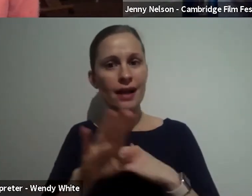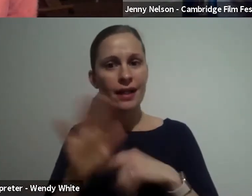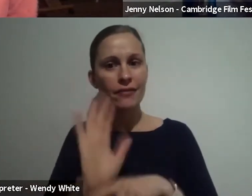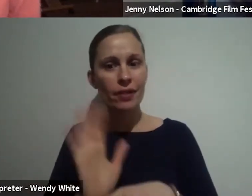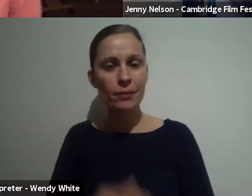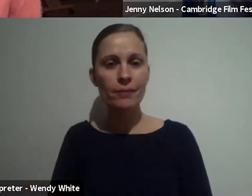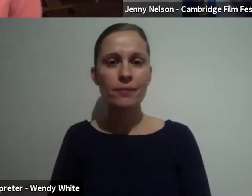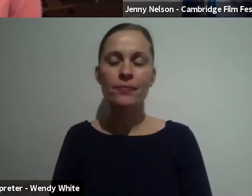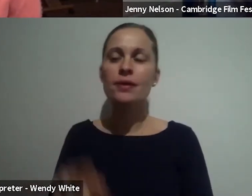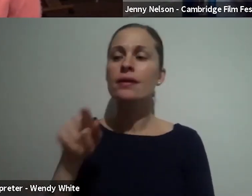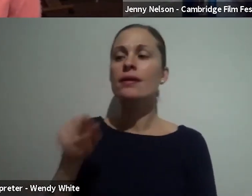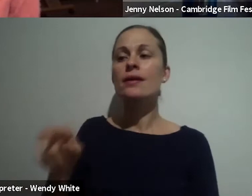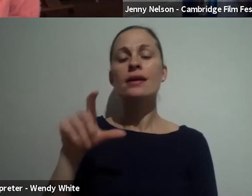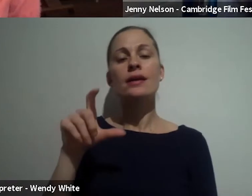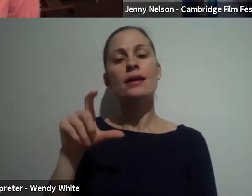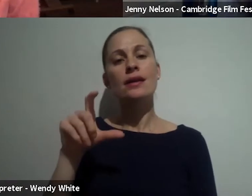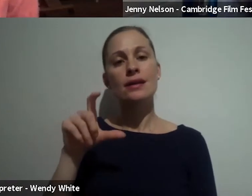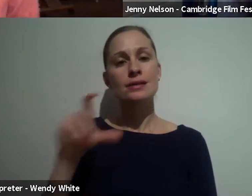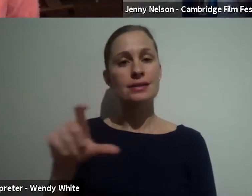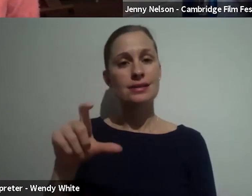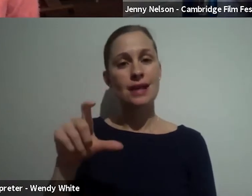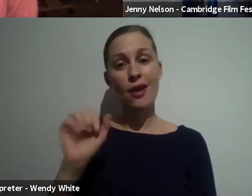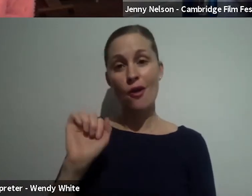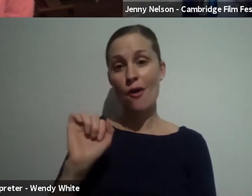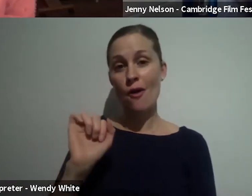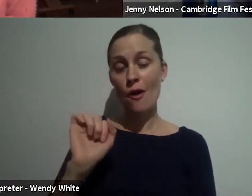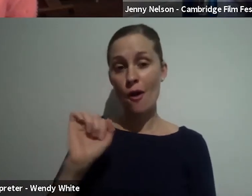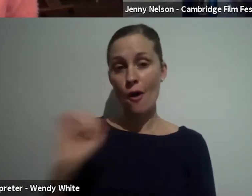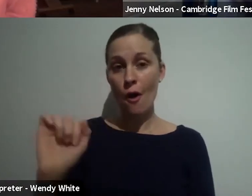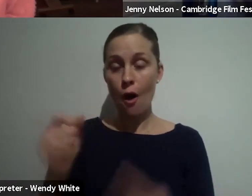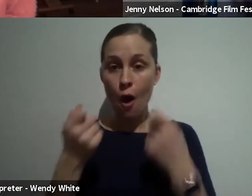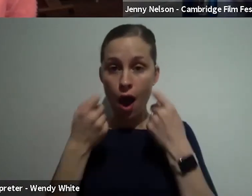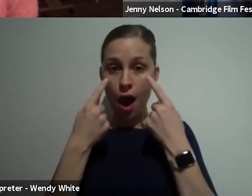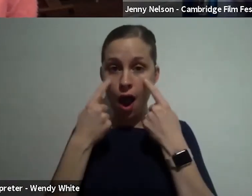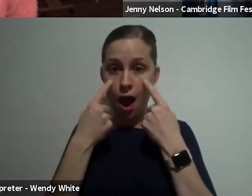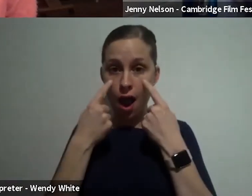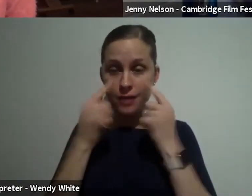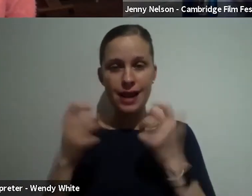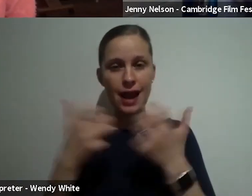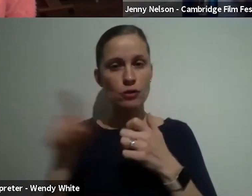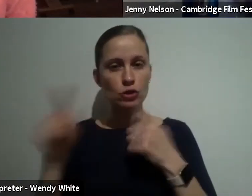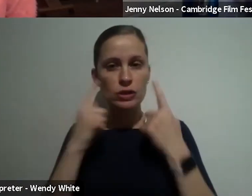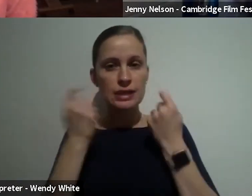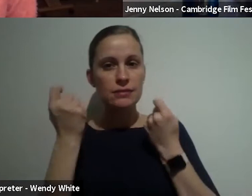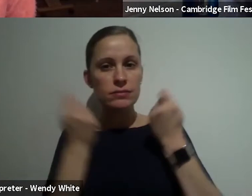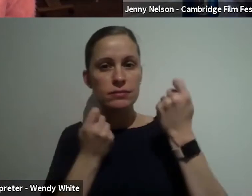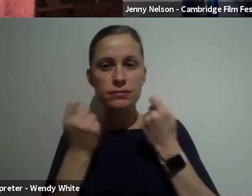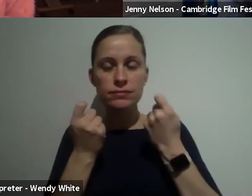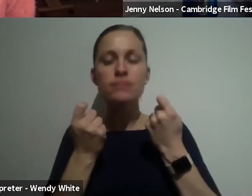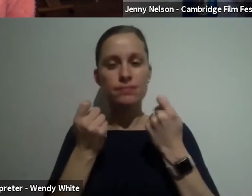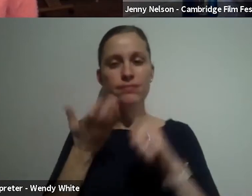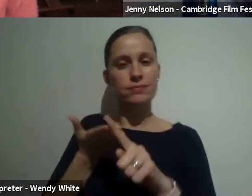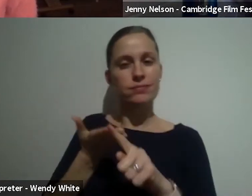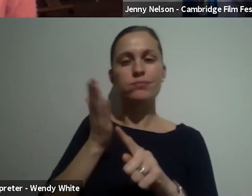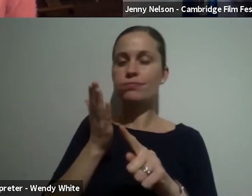Well, about Celia, her eyes and the way she looks to things, what was really made me to fall in love